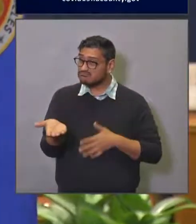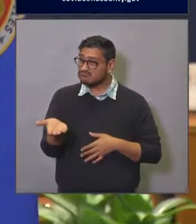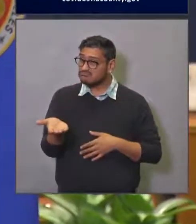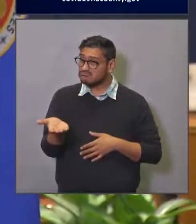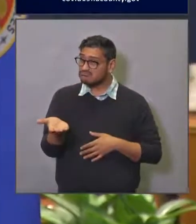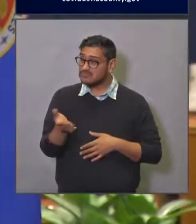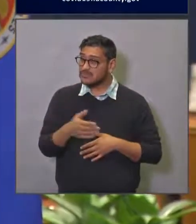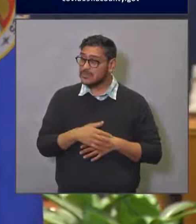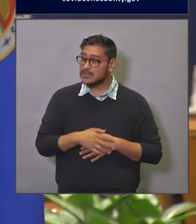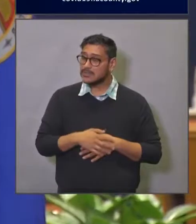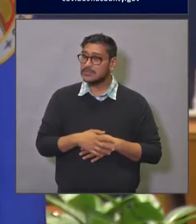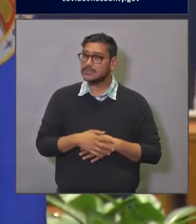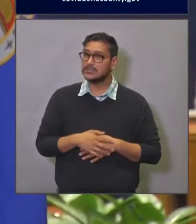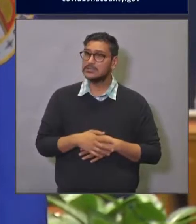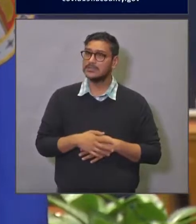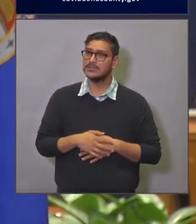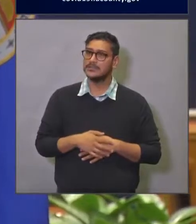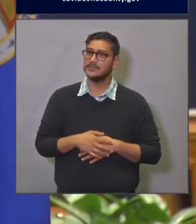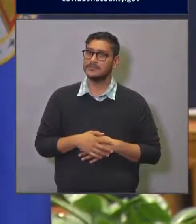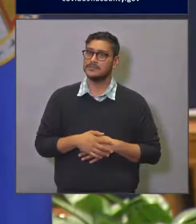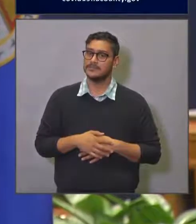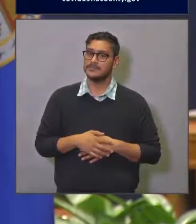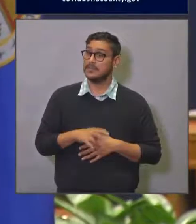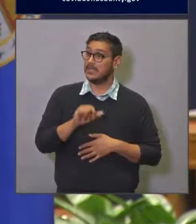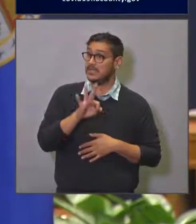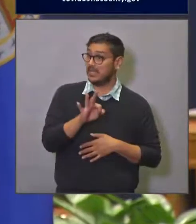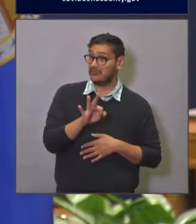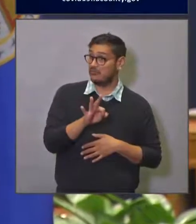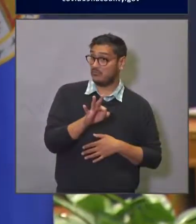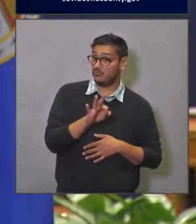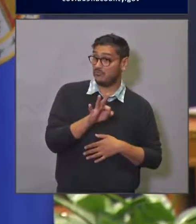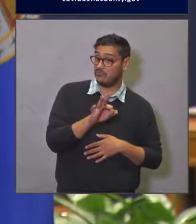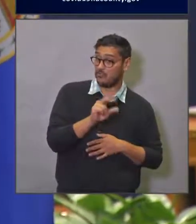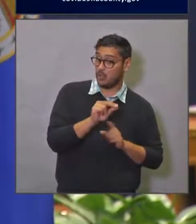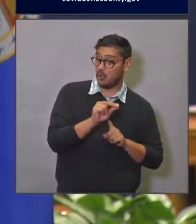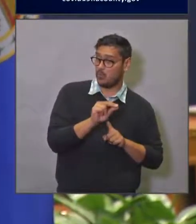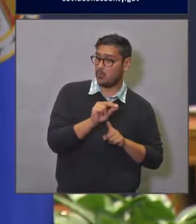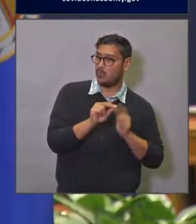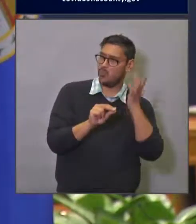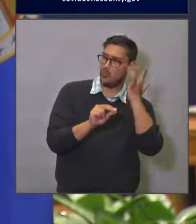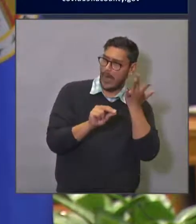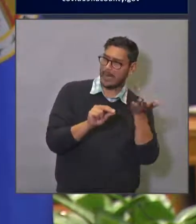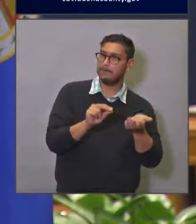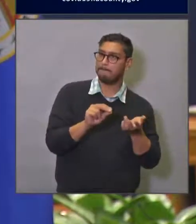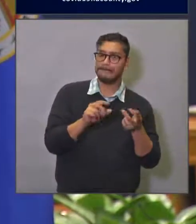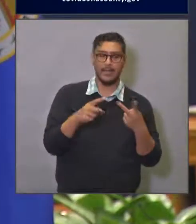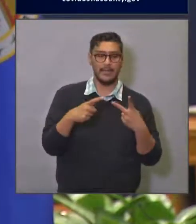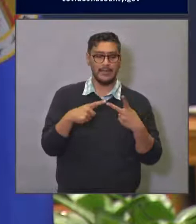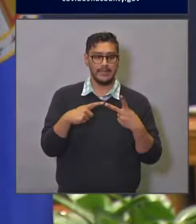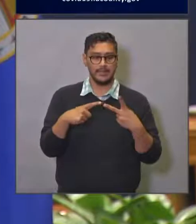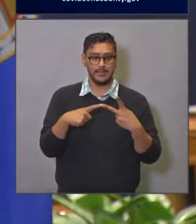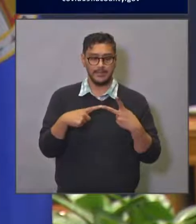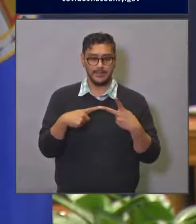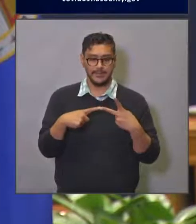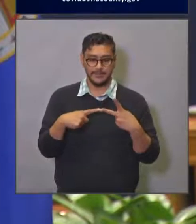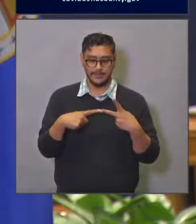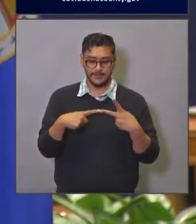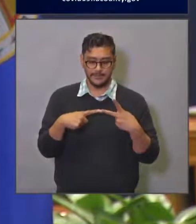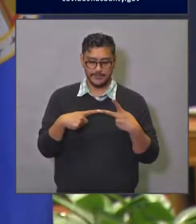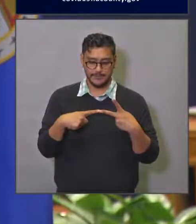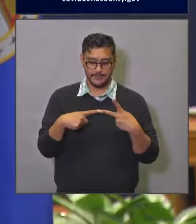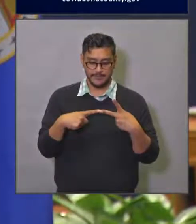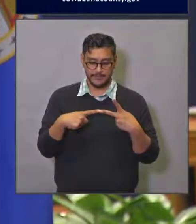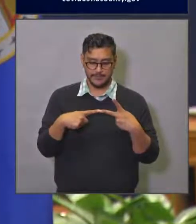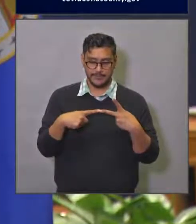guidance? And if not, why not? And then also the number of